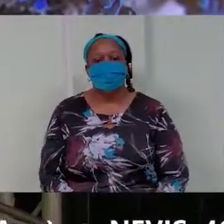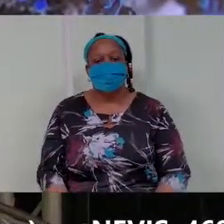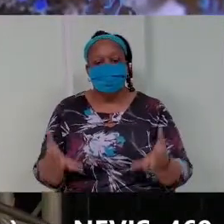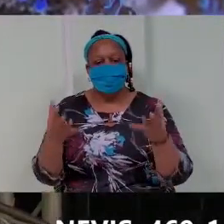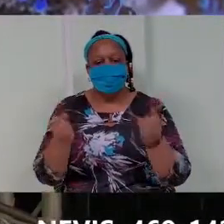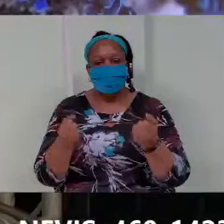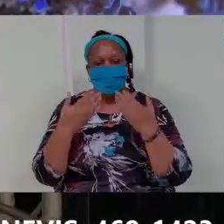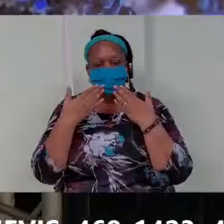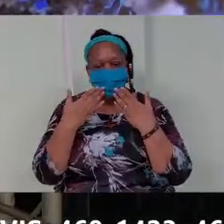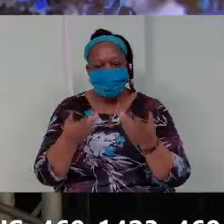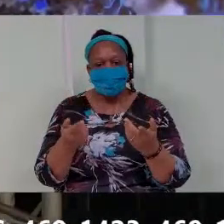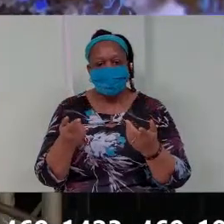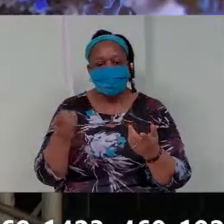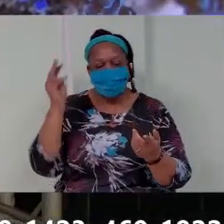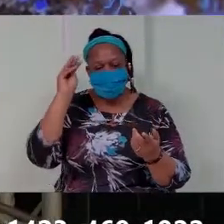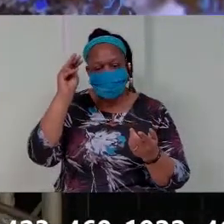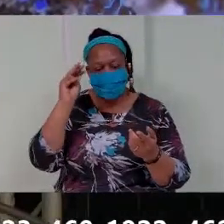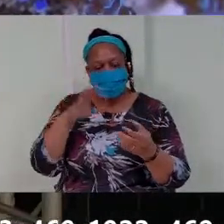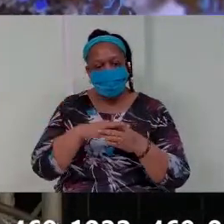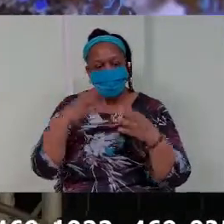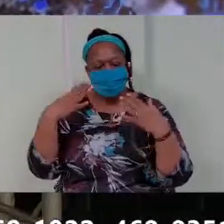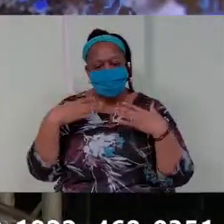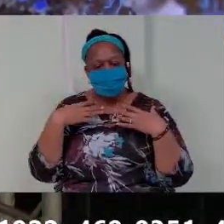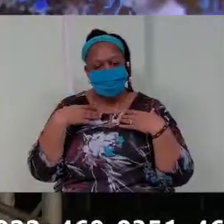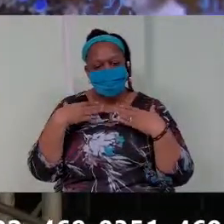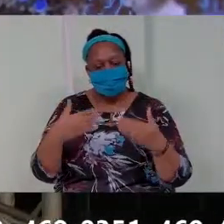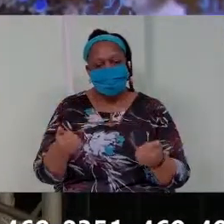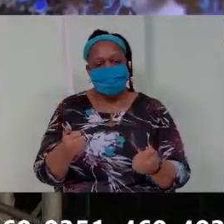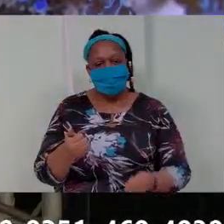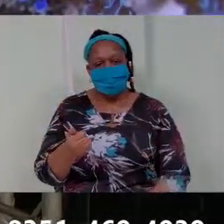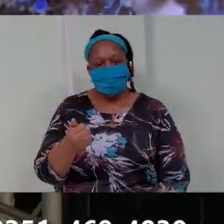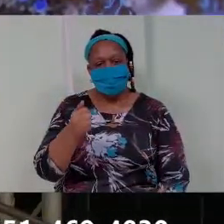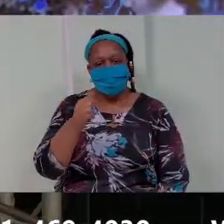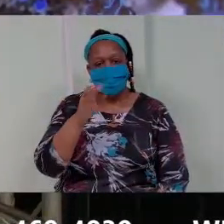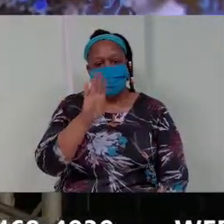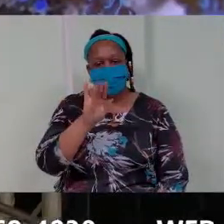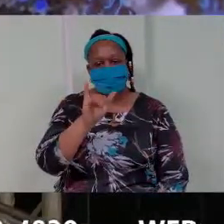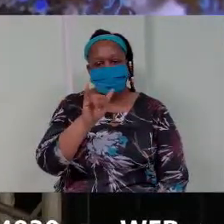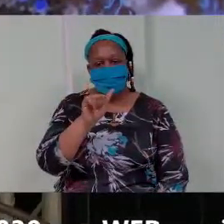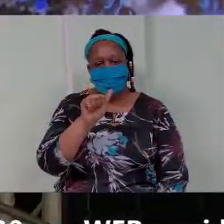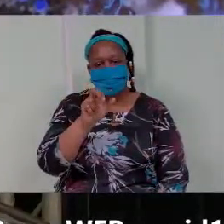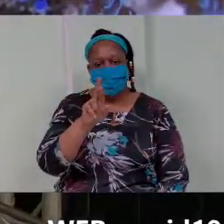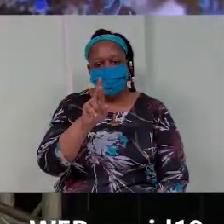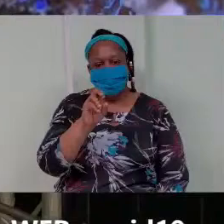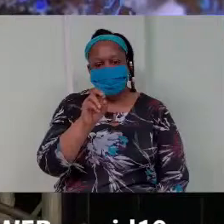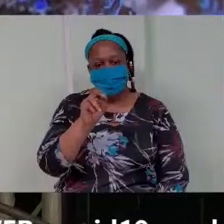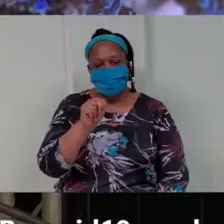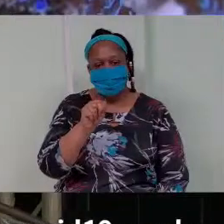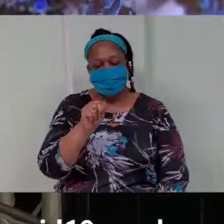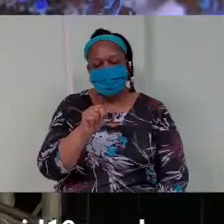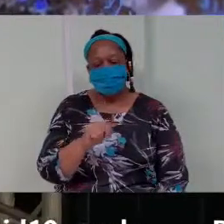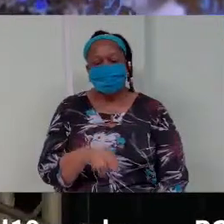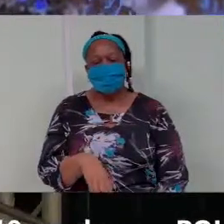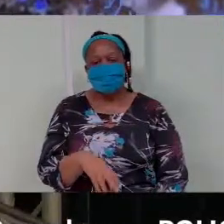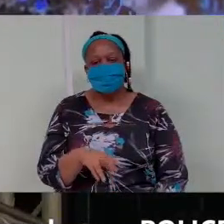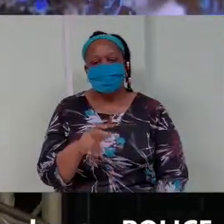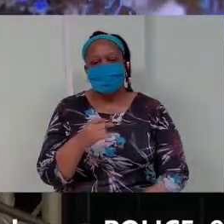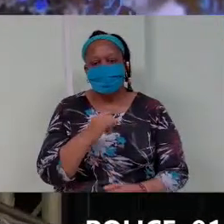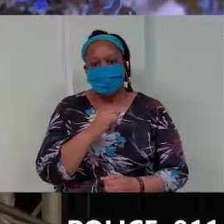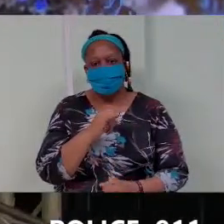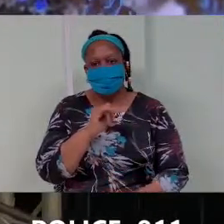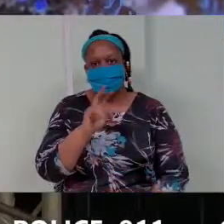Honorable Akila Byron Nisbet for being here to offer, of course, her support to the National Emergency Operations